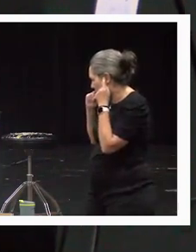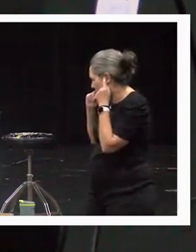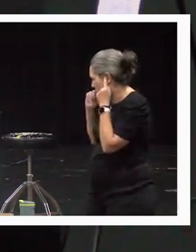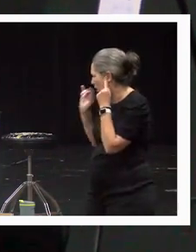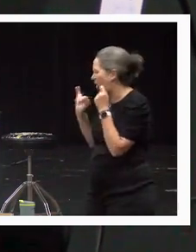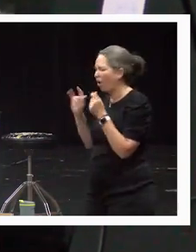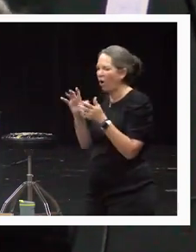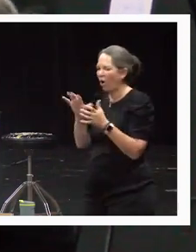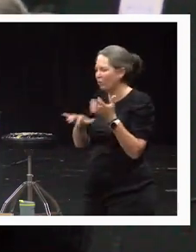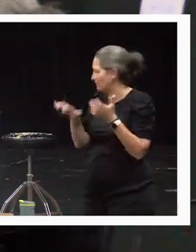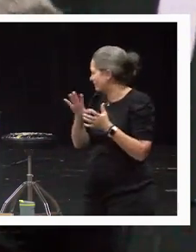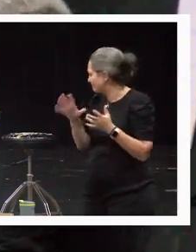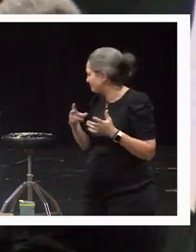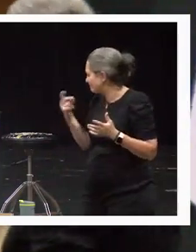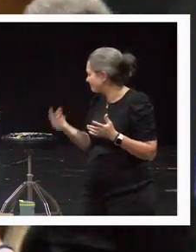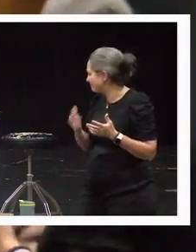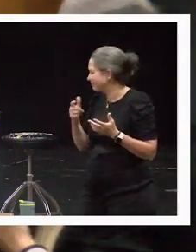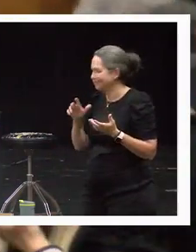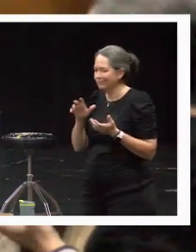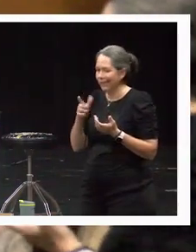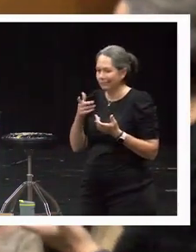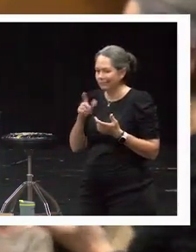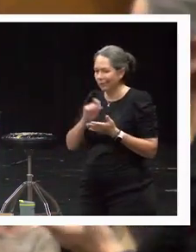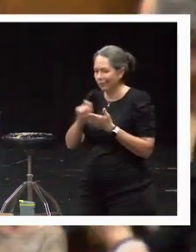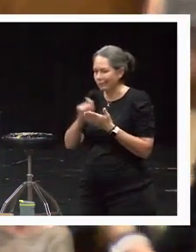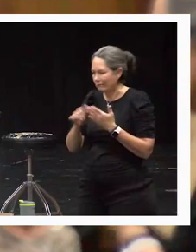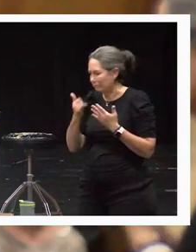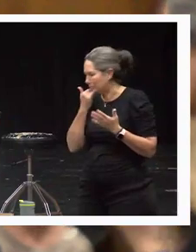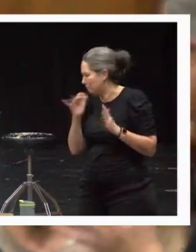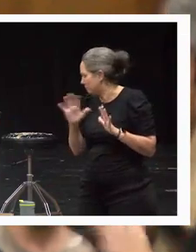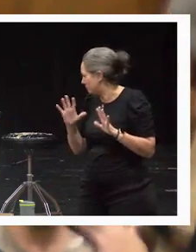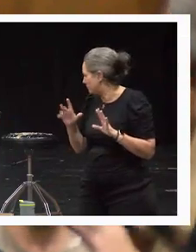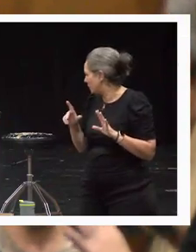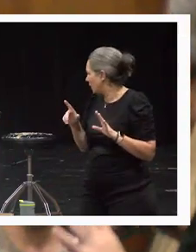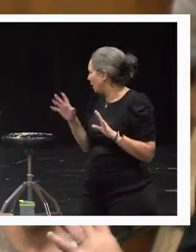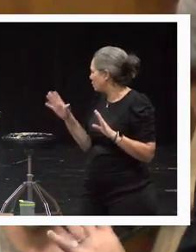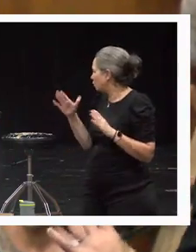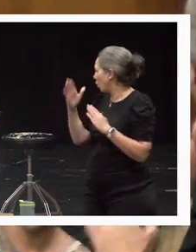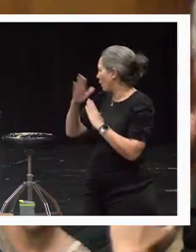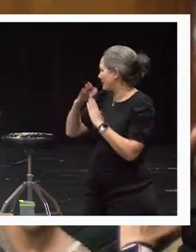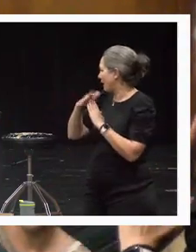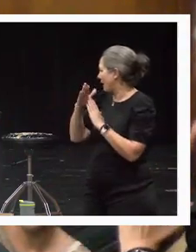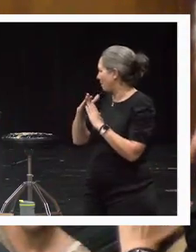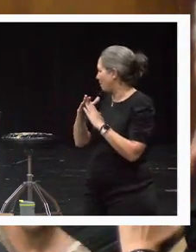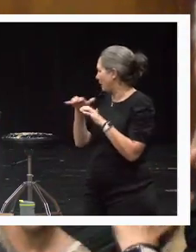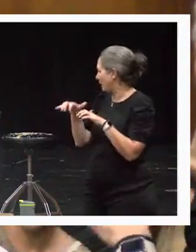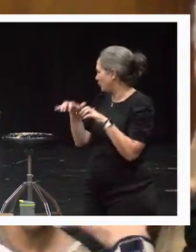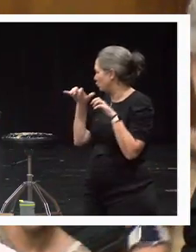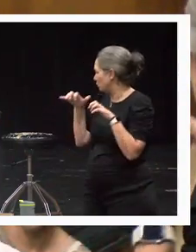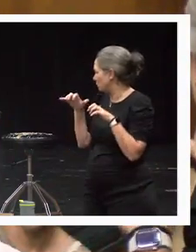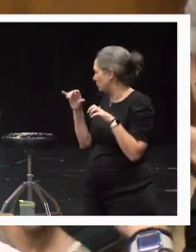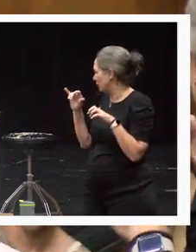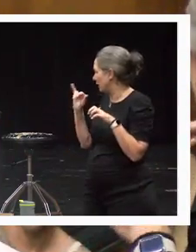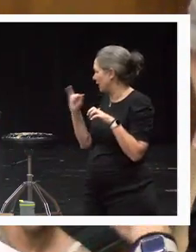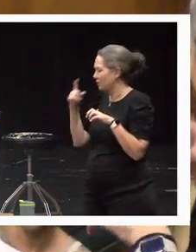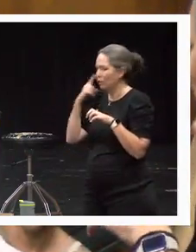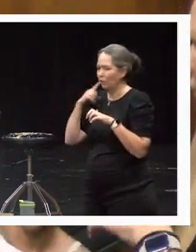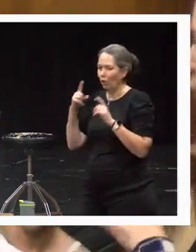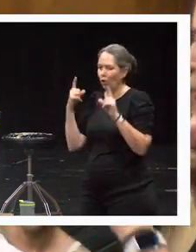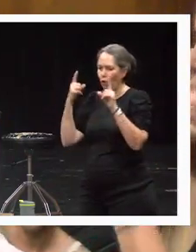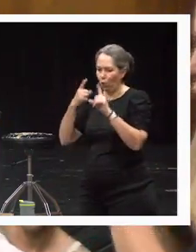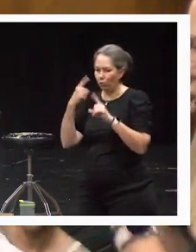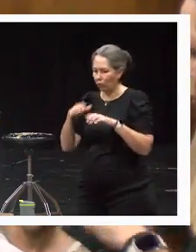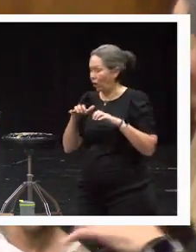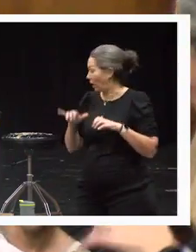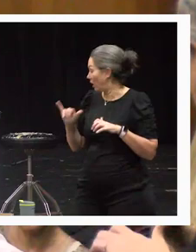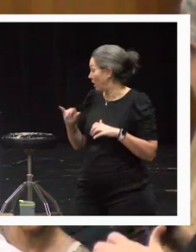So the top is the overarching commission that's going to provide leadership and coordination to this effort. This one here is the